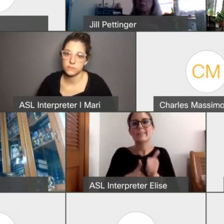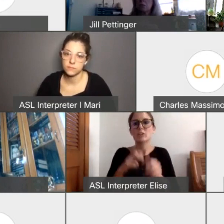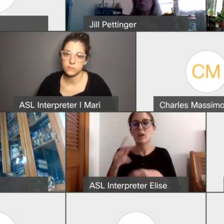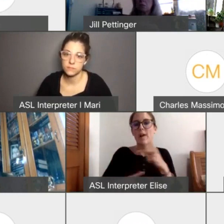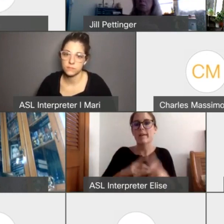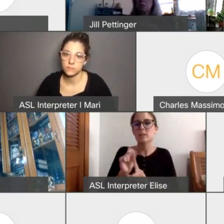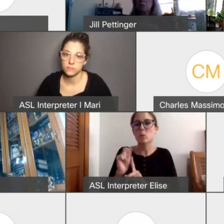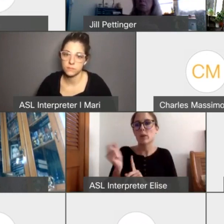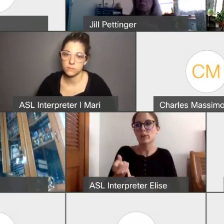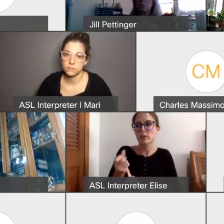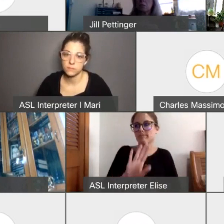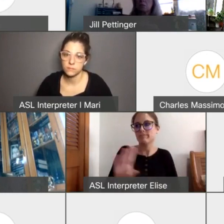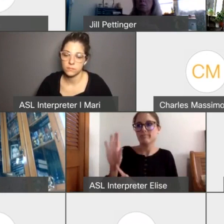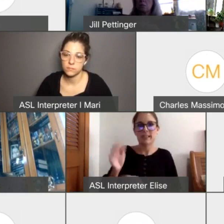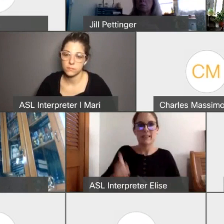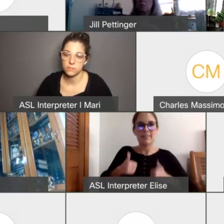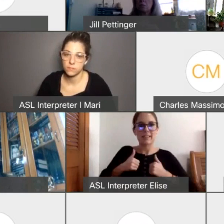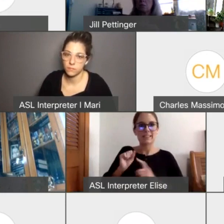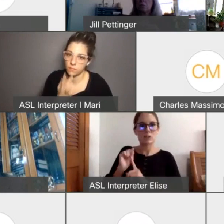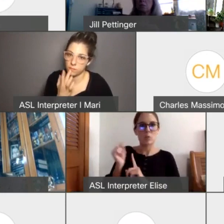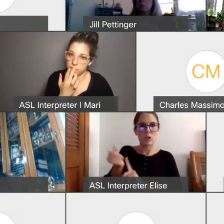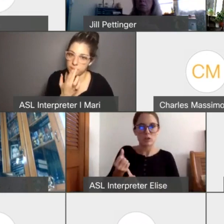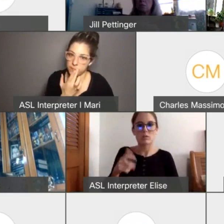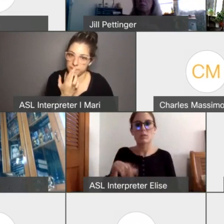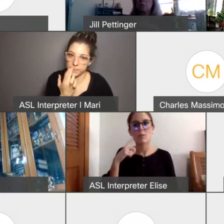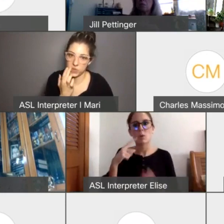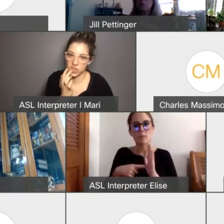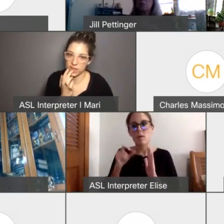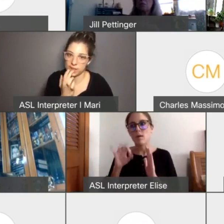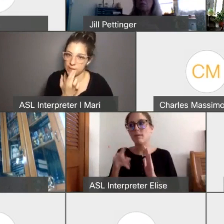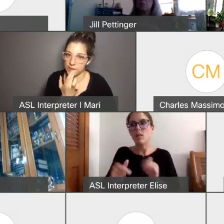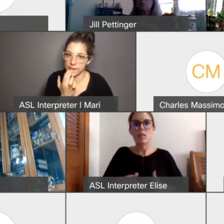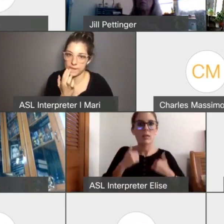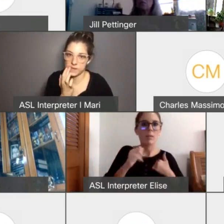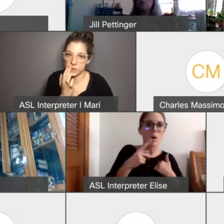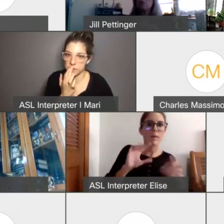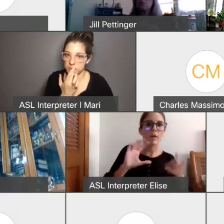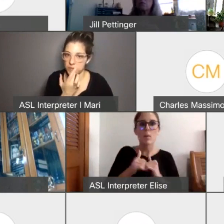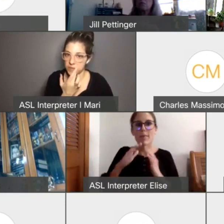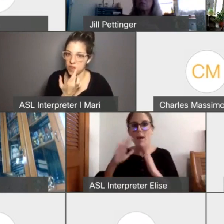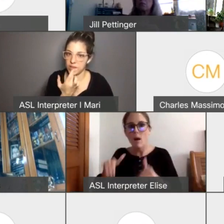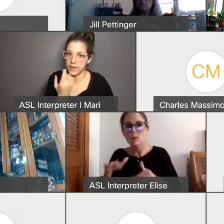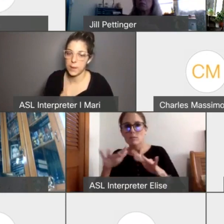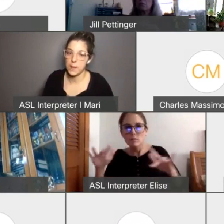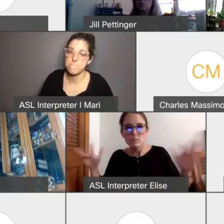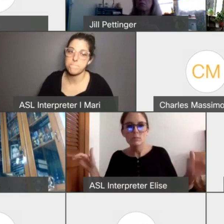of situation a person might be living in. So like, for example, if you live in an apartment or a house, or there's